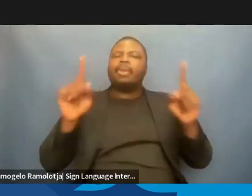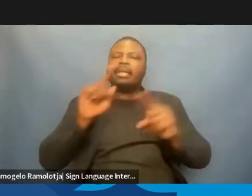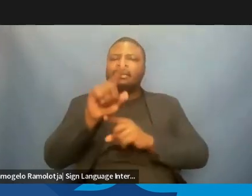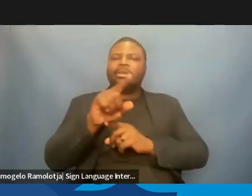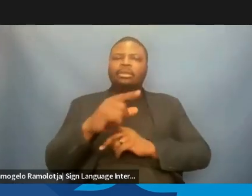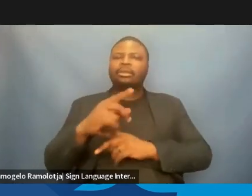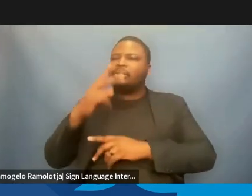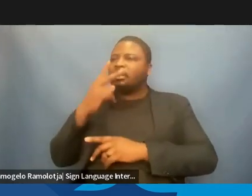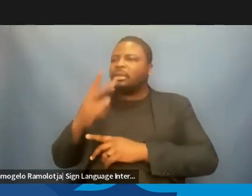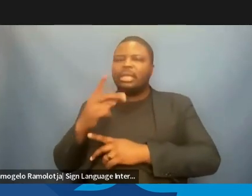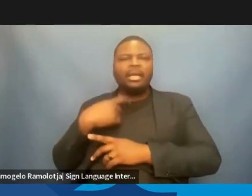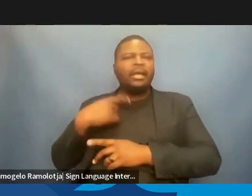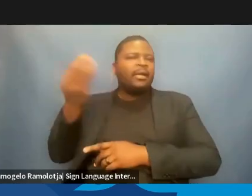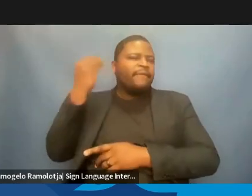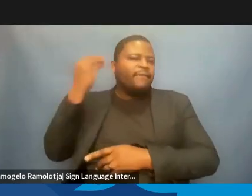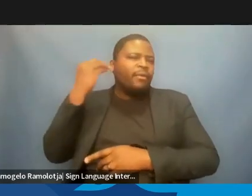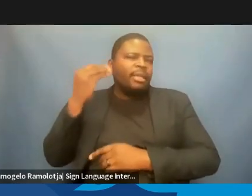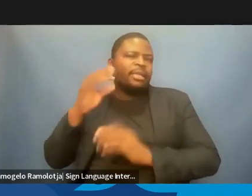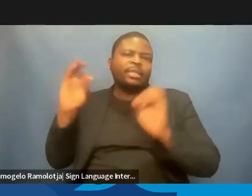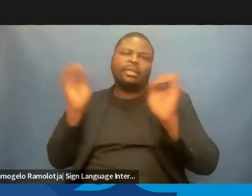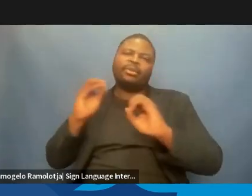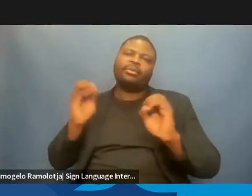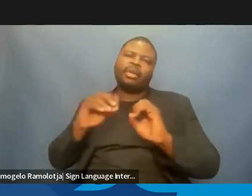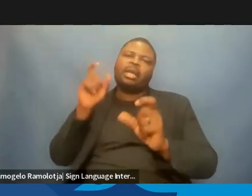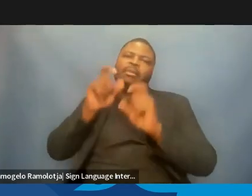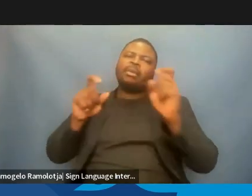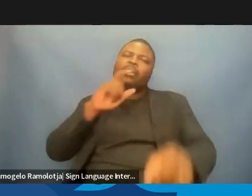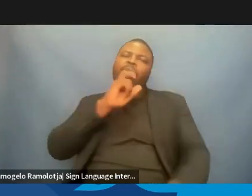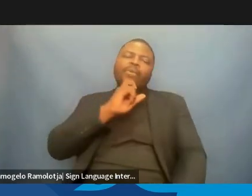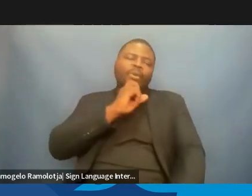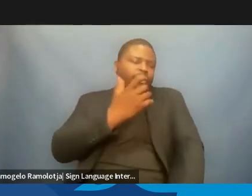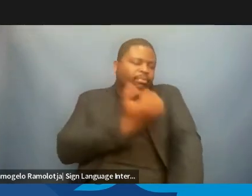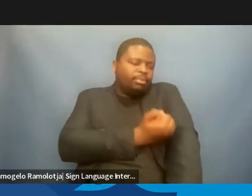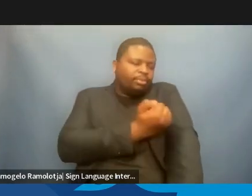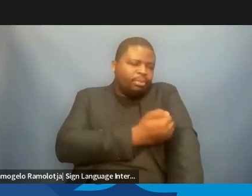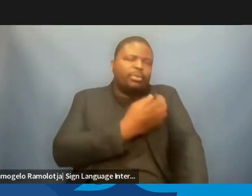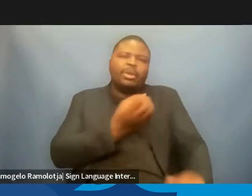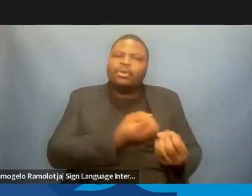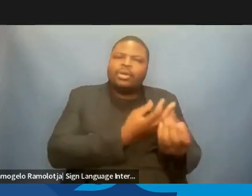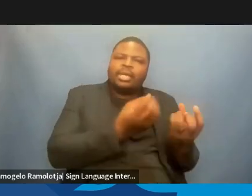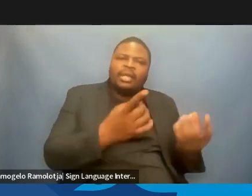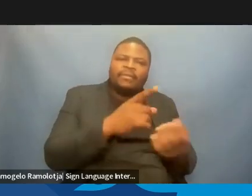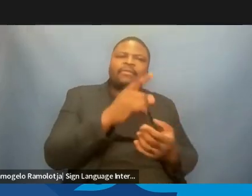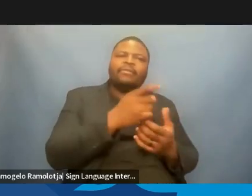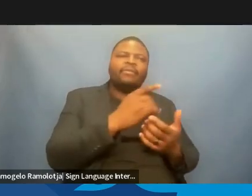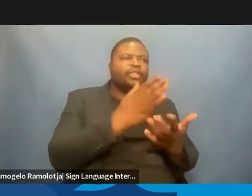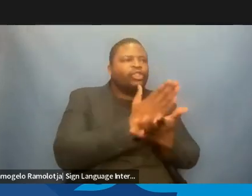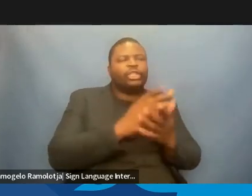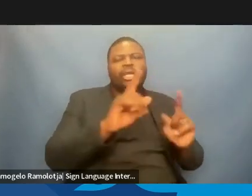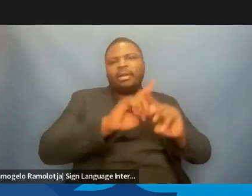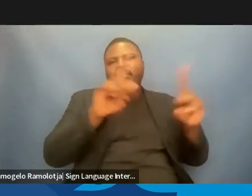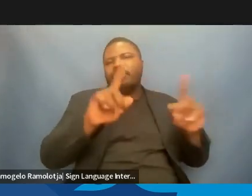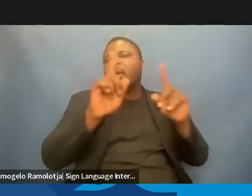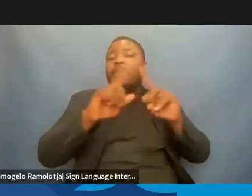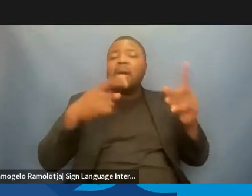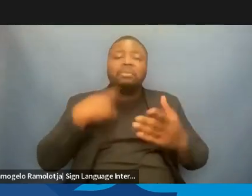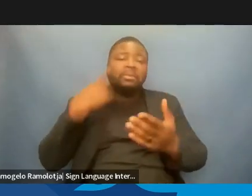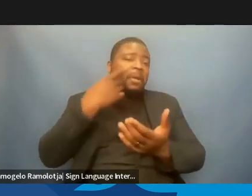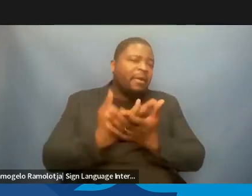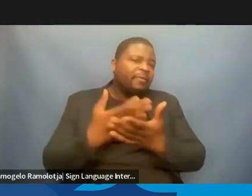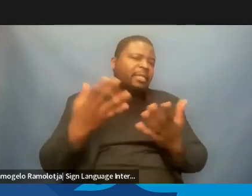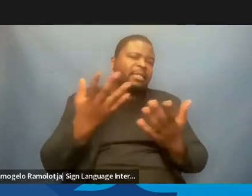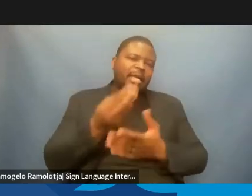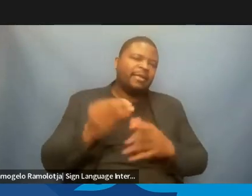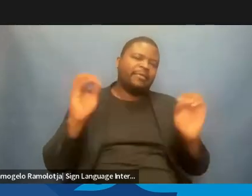information in terms of the effectiveness of the programs. So it is very, very difficult. And also the